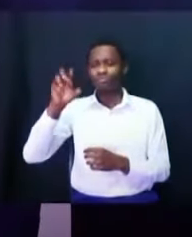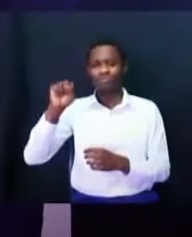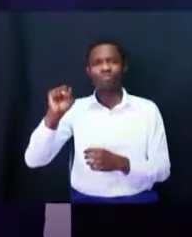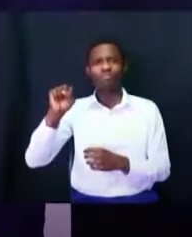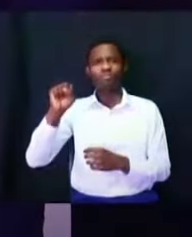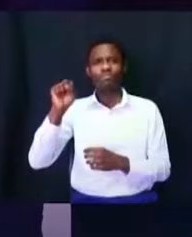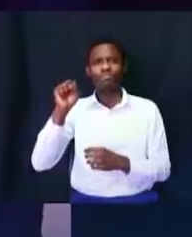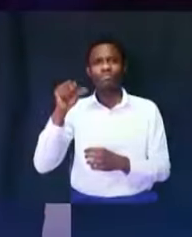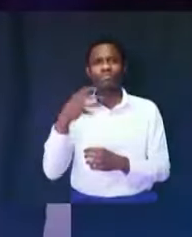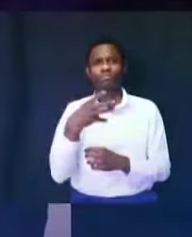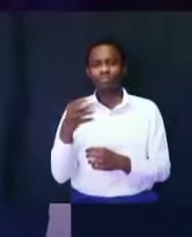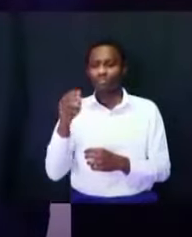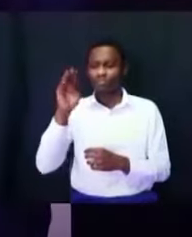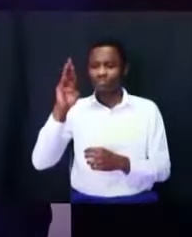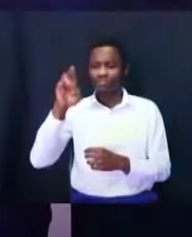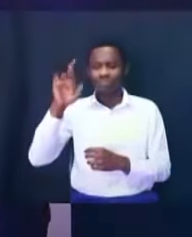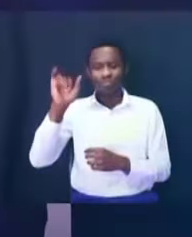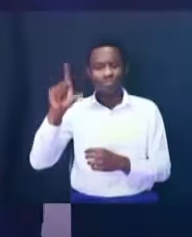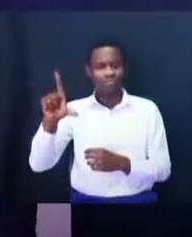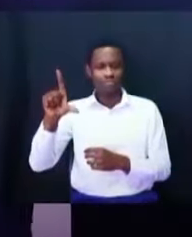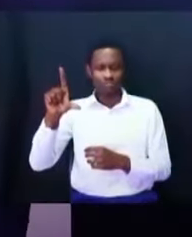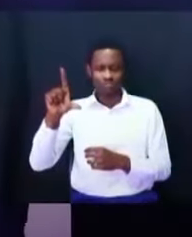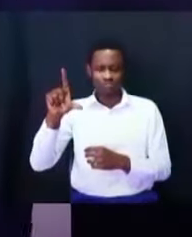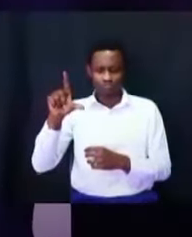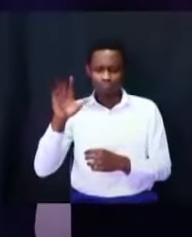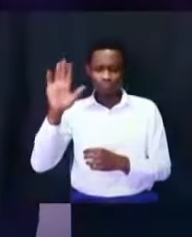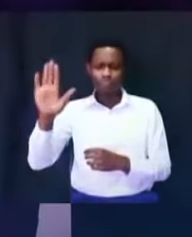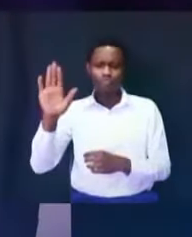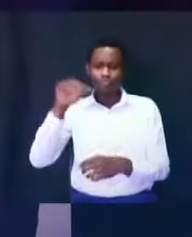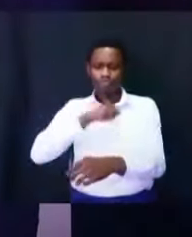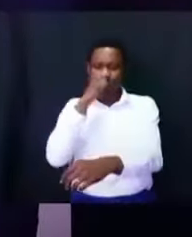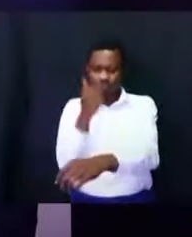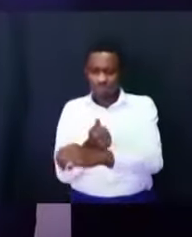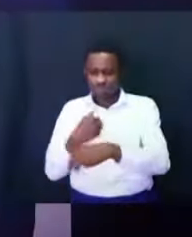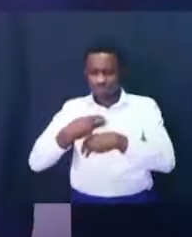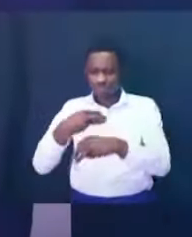IM your setting and Mountain were made of gold